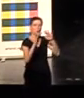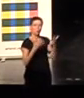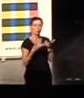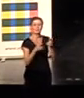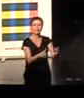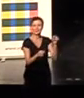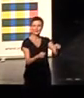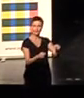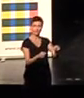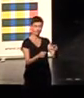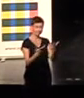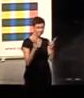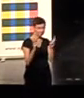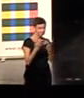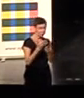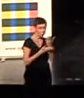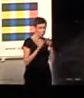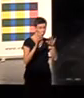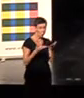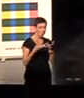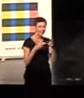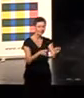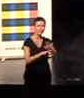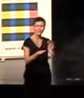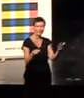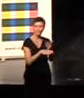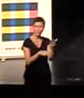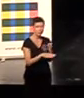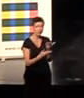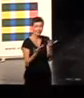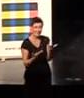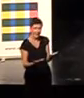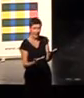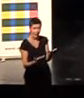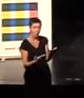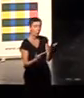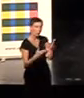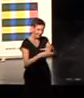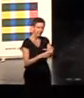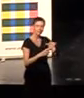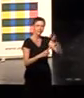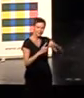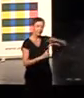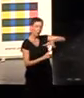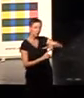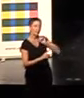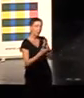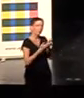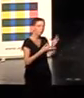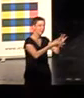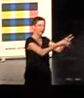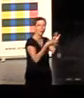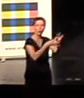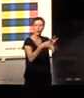en de nieuwe world systeem dat is not function anymore in territories dat in adwords